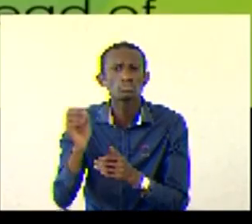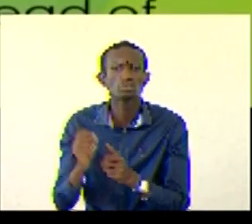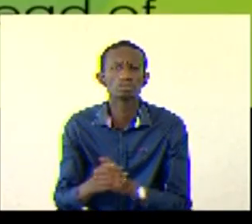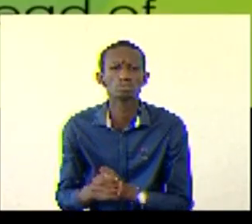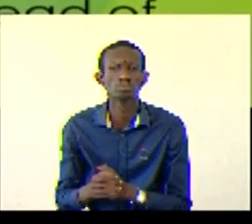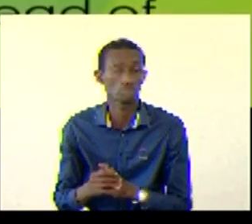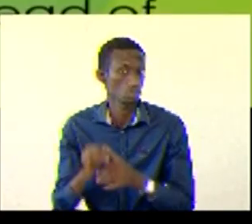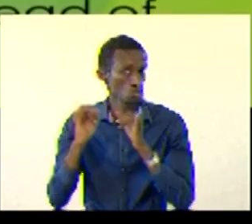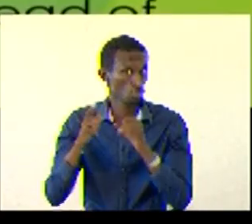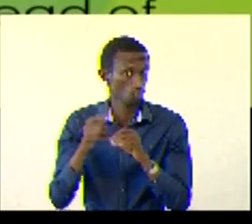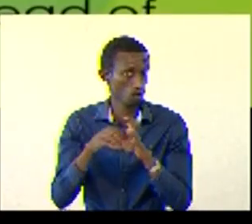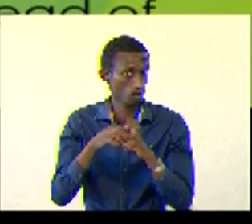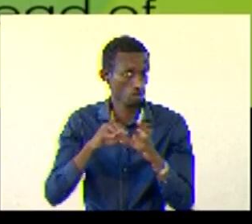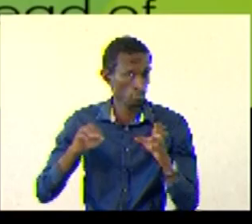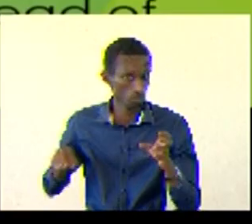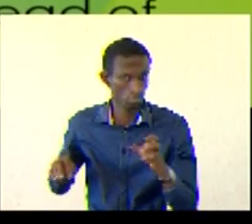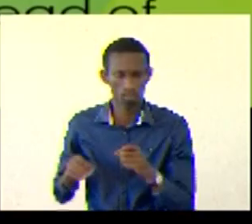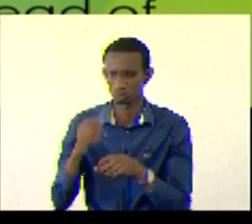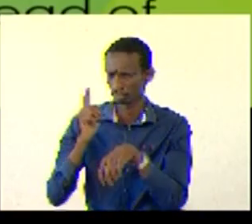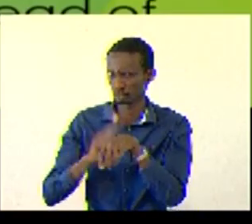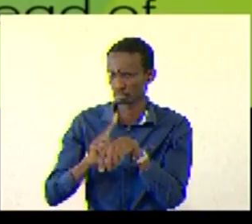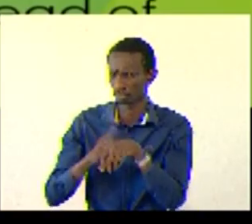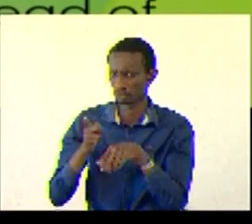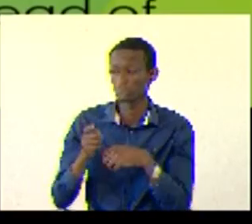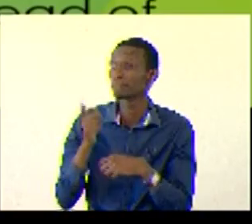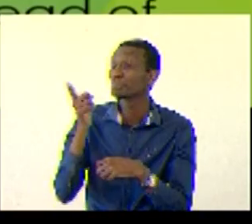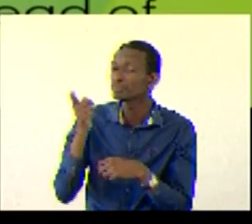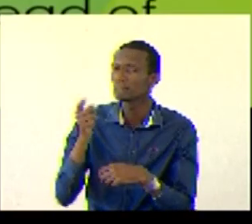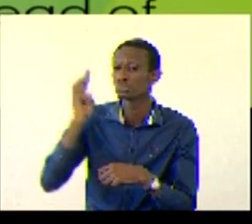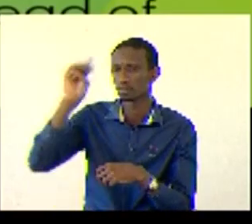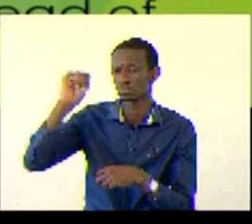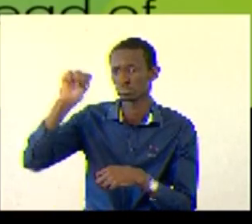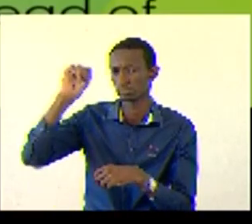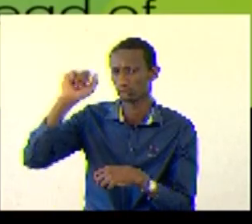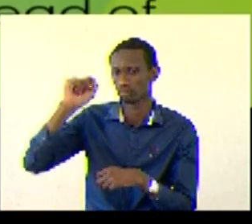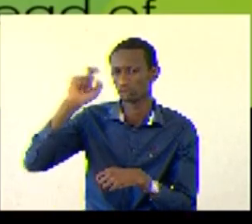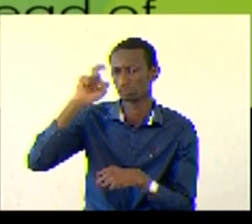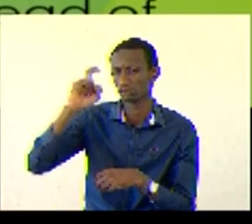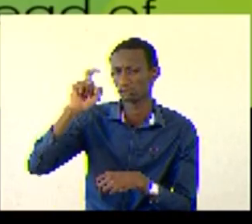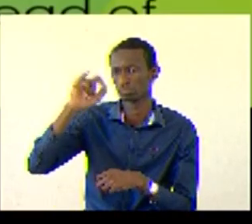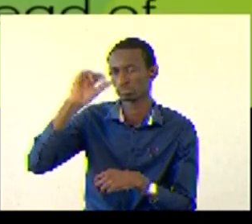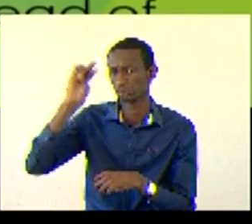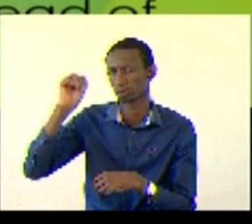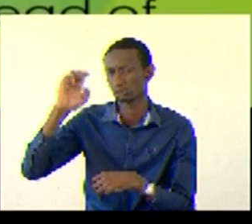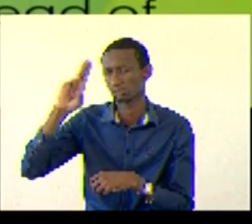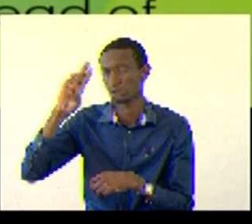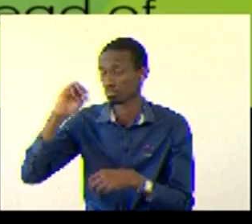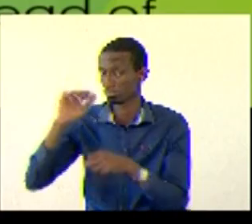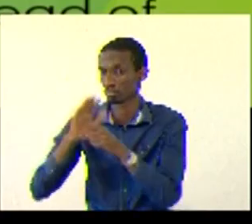along this line here, this is the maximum, And this one, I'm assuming this